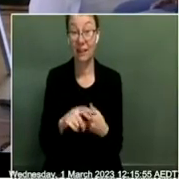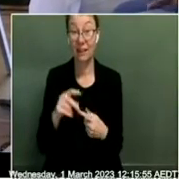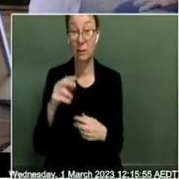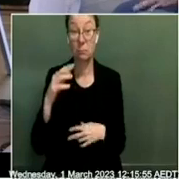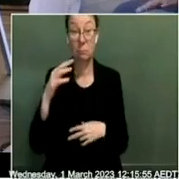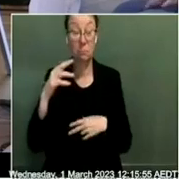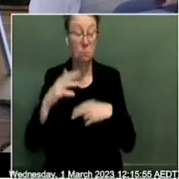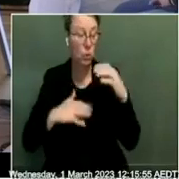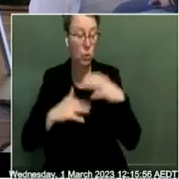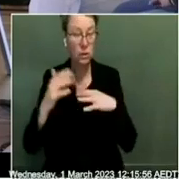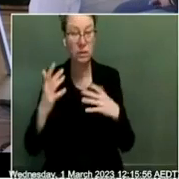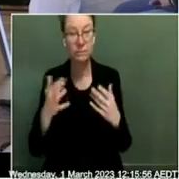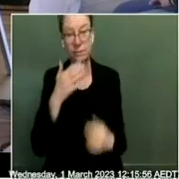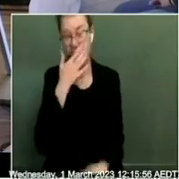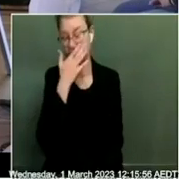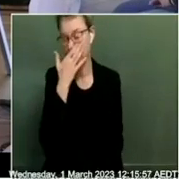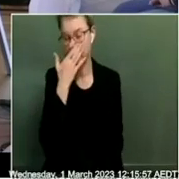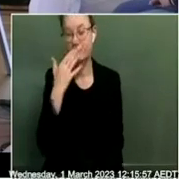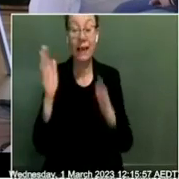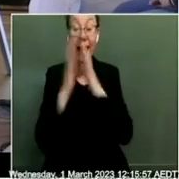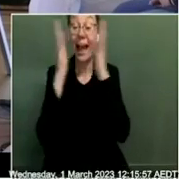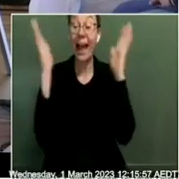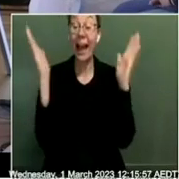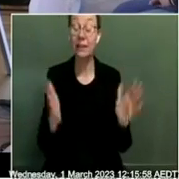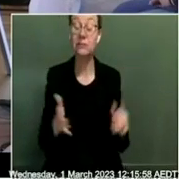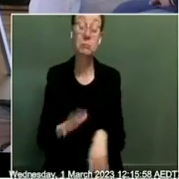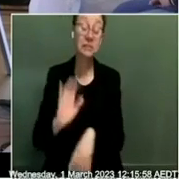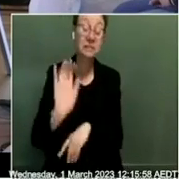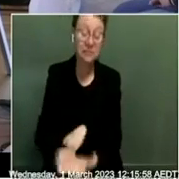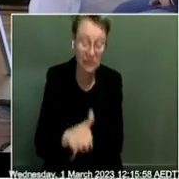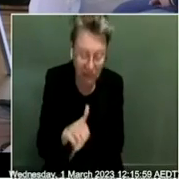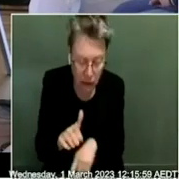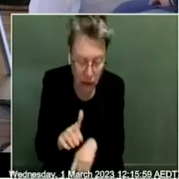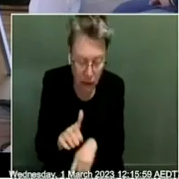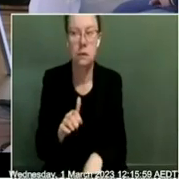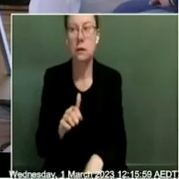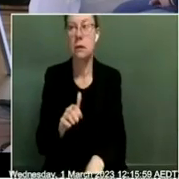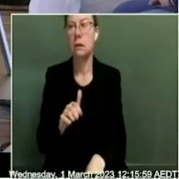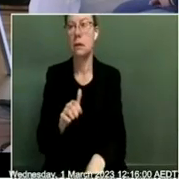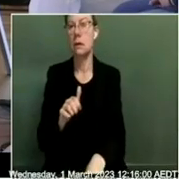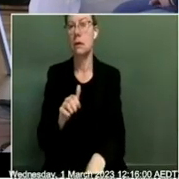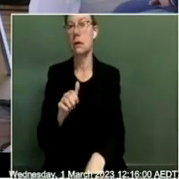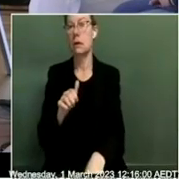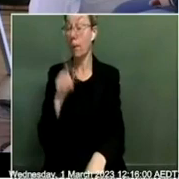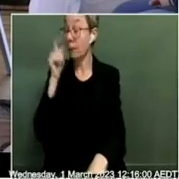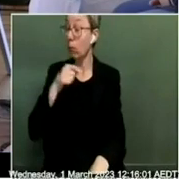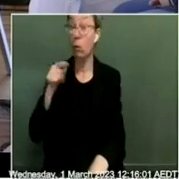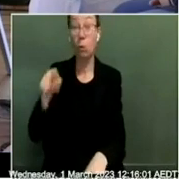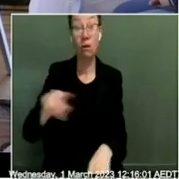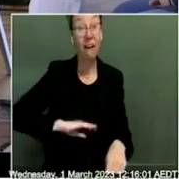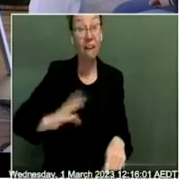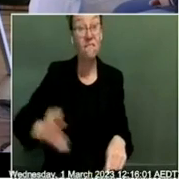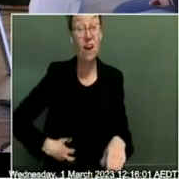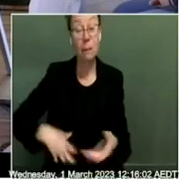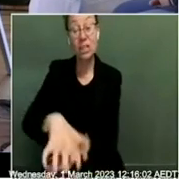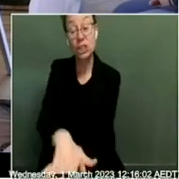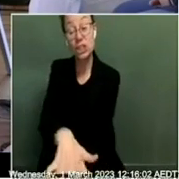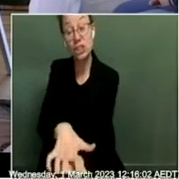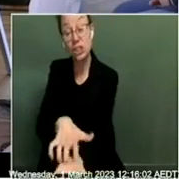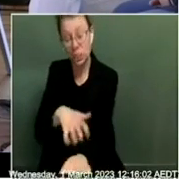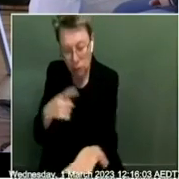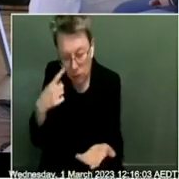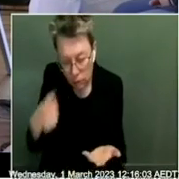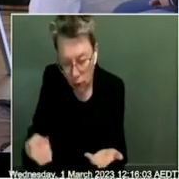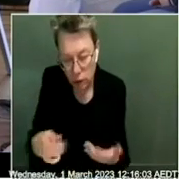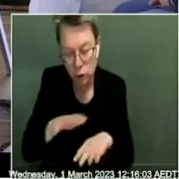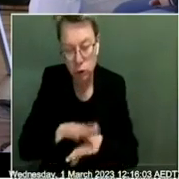houses and whatever. Mm-hmm. Farmers plough in their field and find the remains of children and our families, our